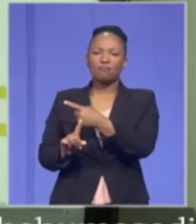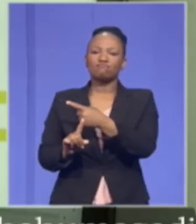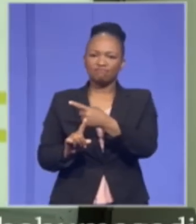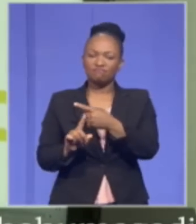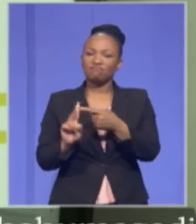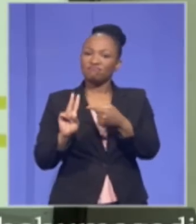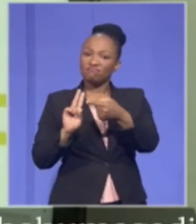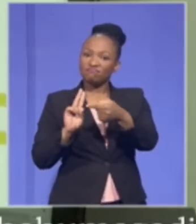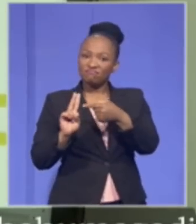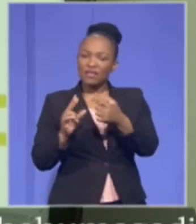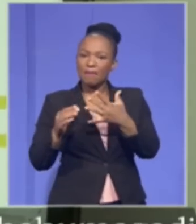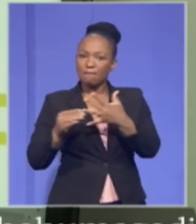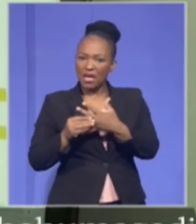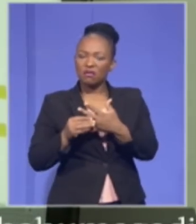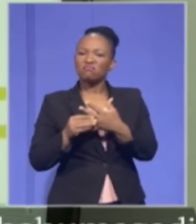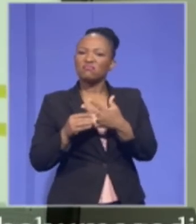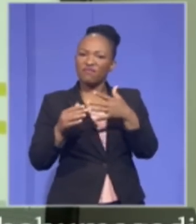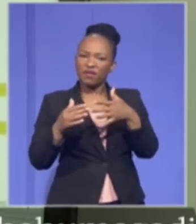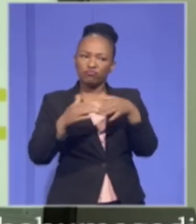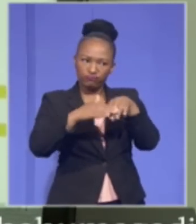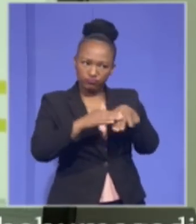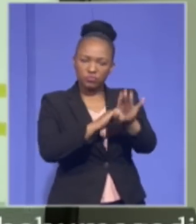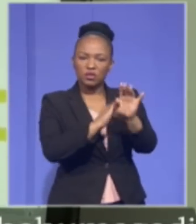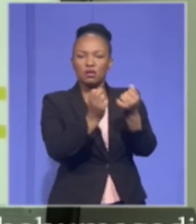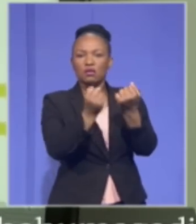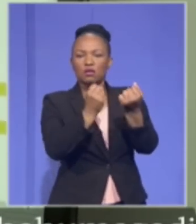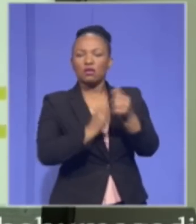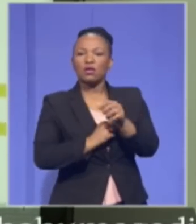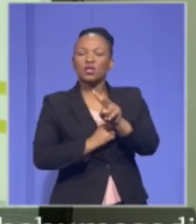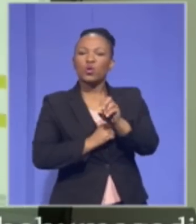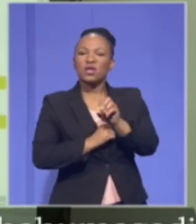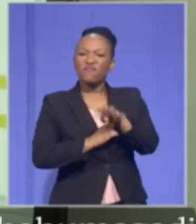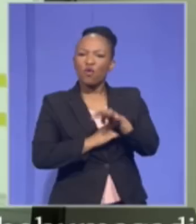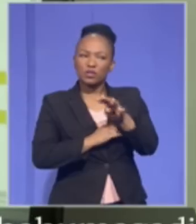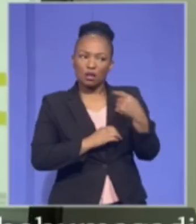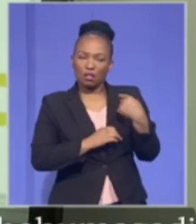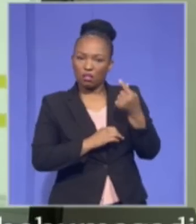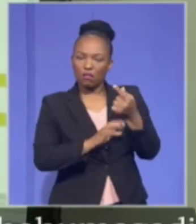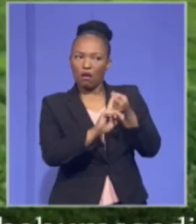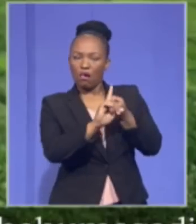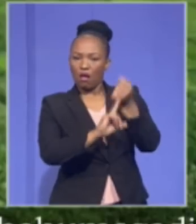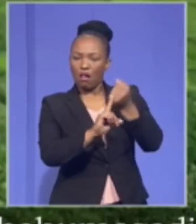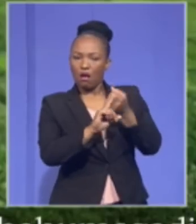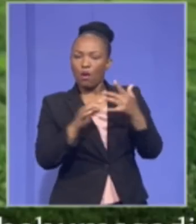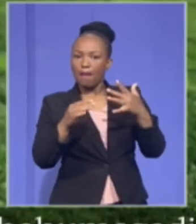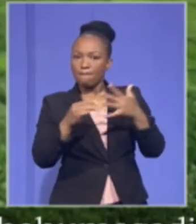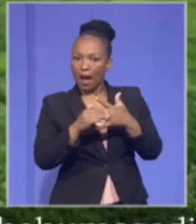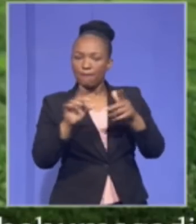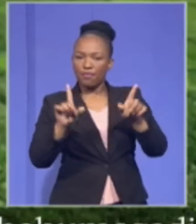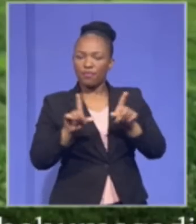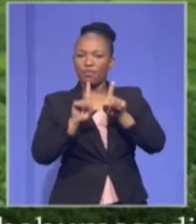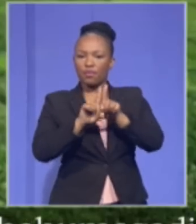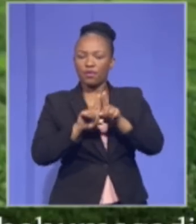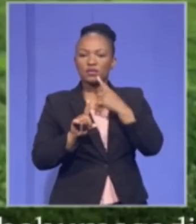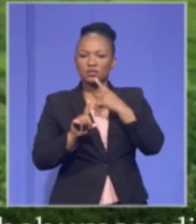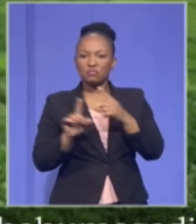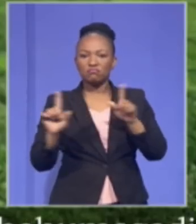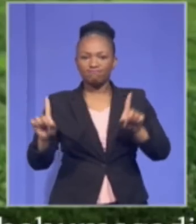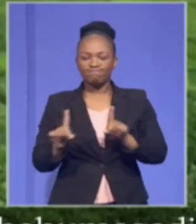ba ba ile ba iša taba ye go kgorokgolo ya tsheko go tloga ka 2014 ge banyalani ba be ba kopana ba boletše gore ka mehla ba be